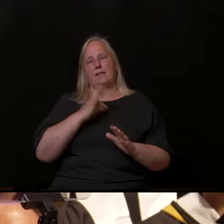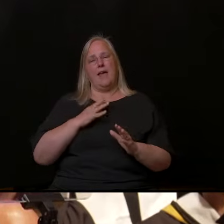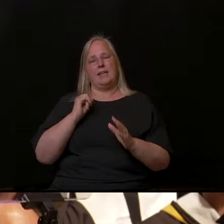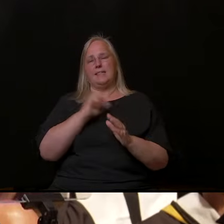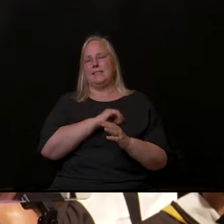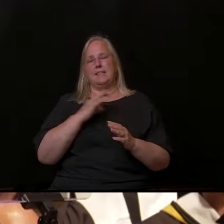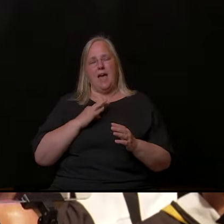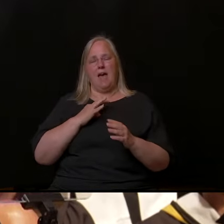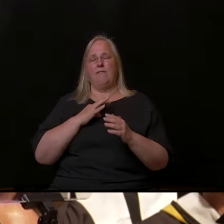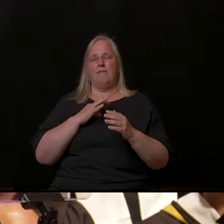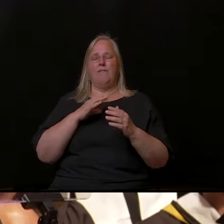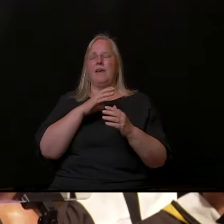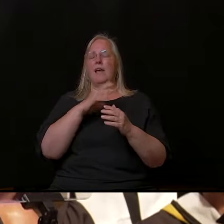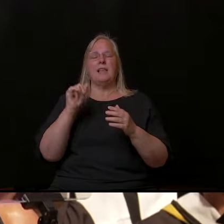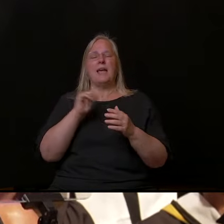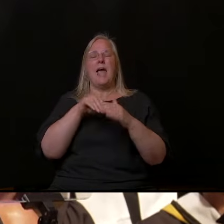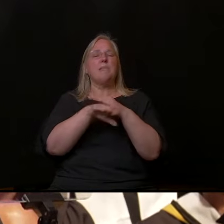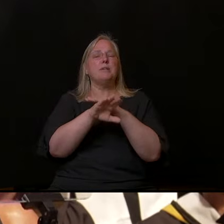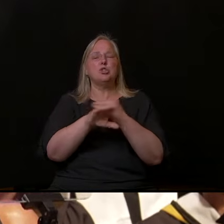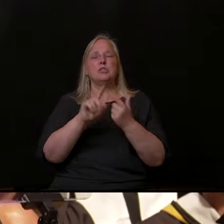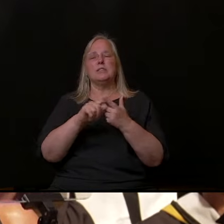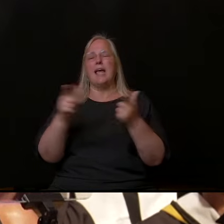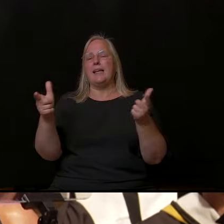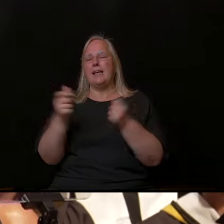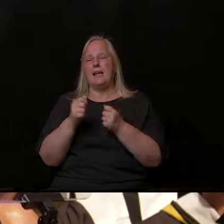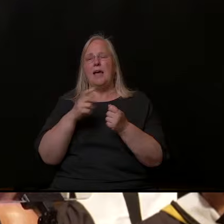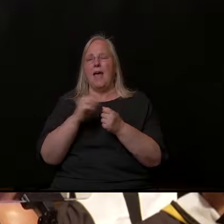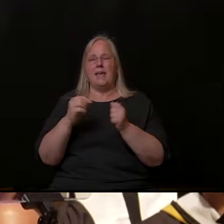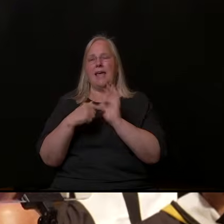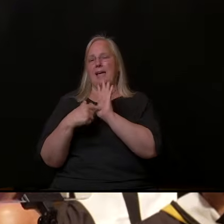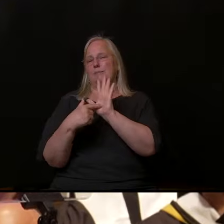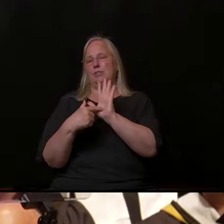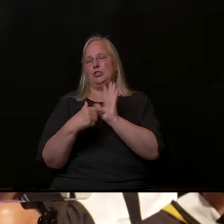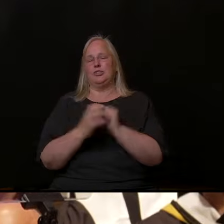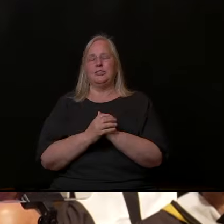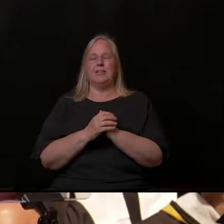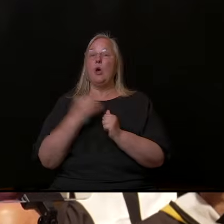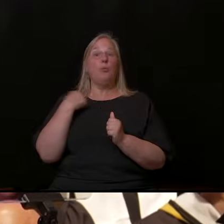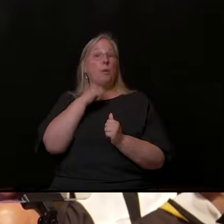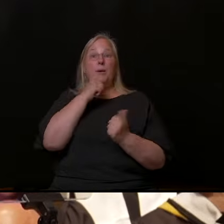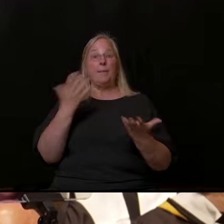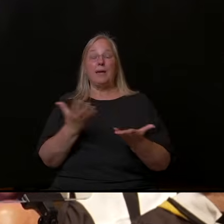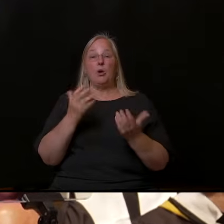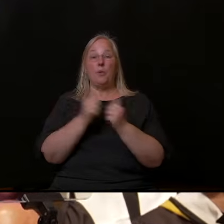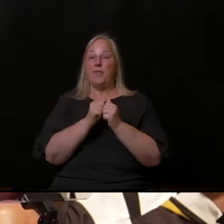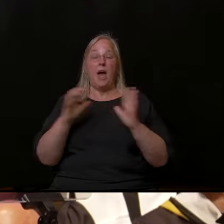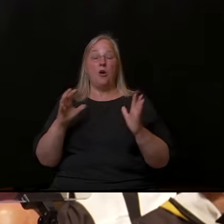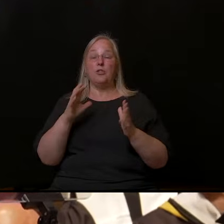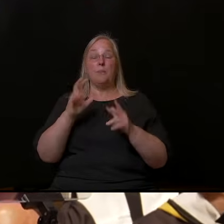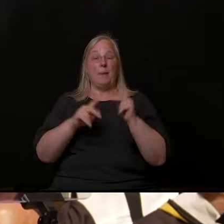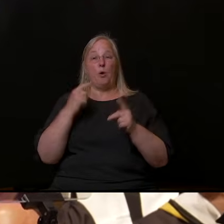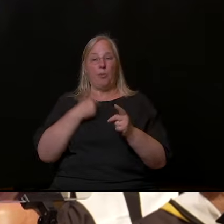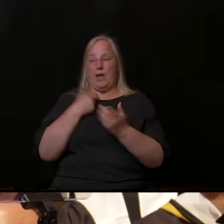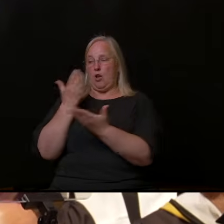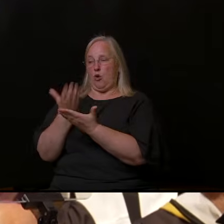like admissions, engagement, and in exhibitions. We wouldn't be here without the people we go home to after a long day, and